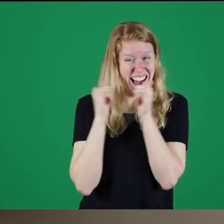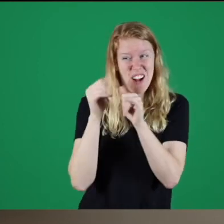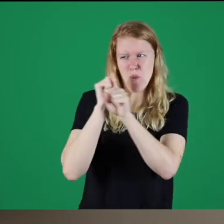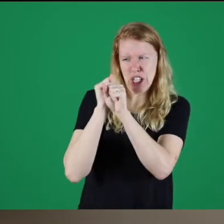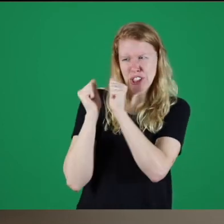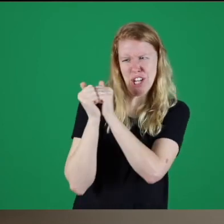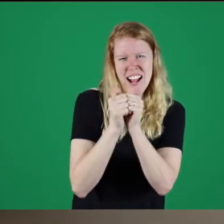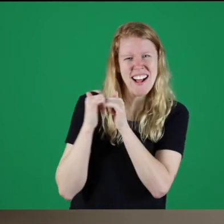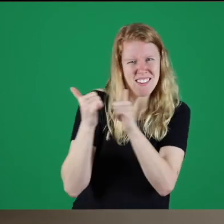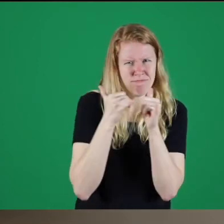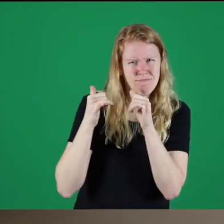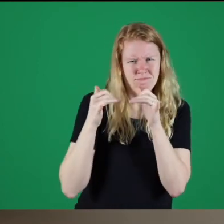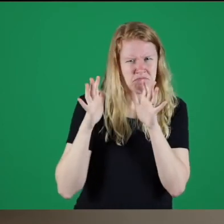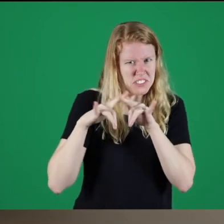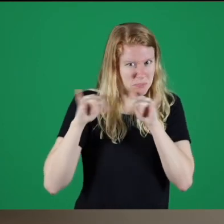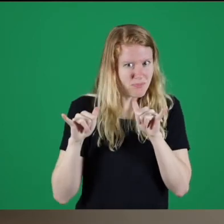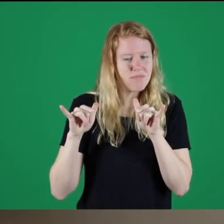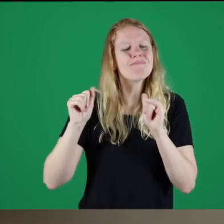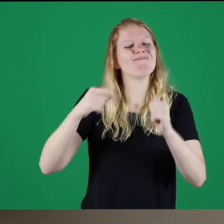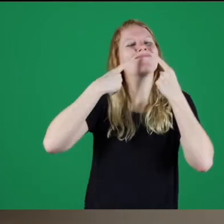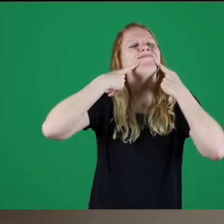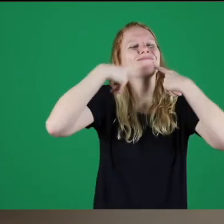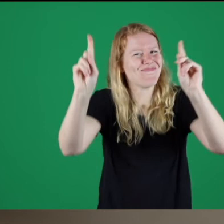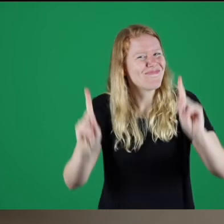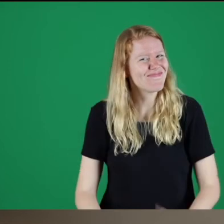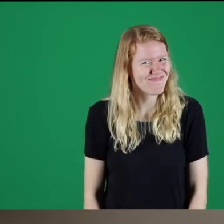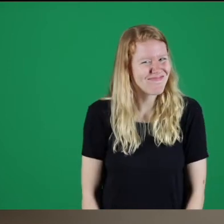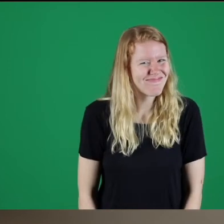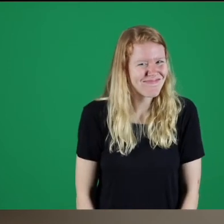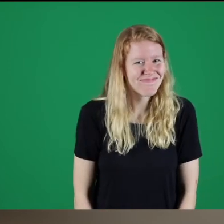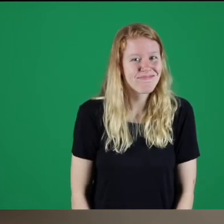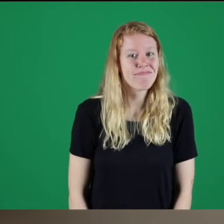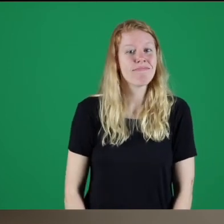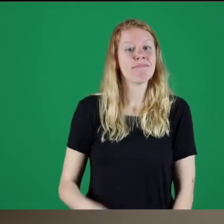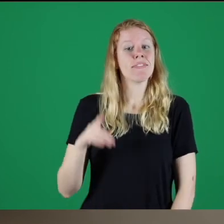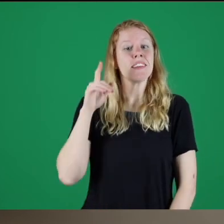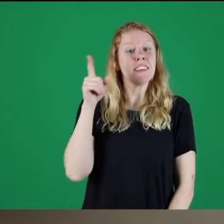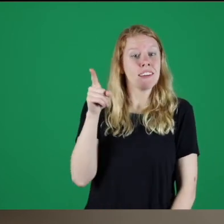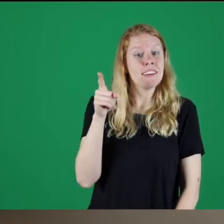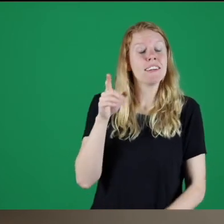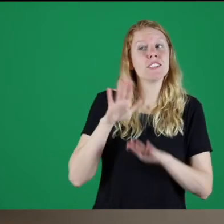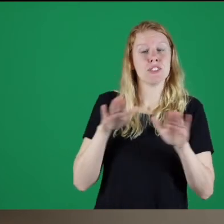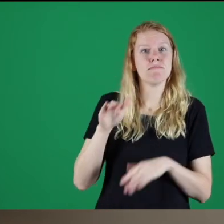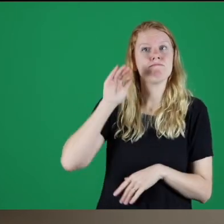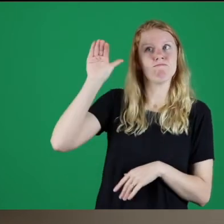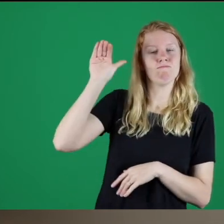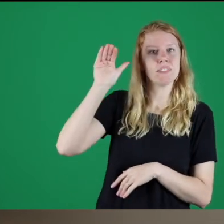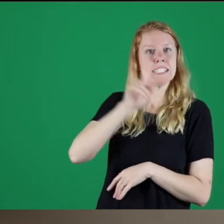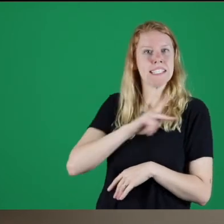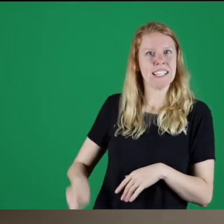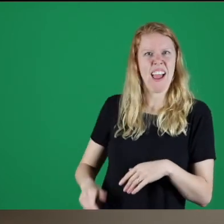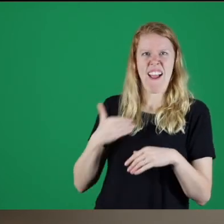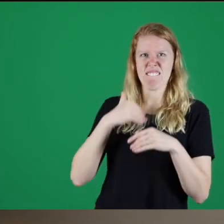and work together, we can accomplish anything." And they reminded the king of an ancient proverb that he had once shared